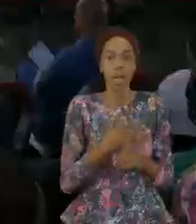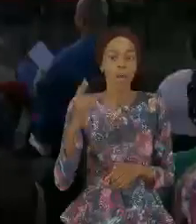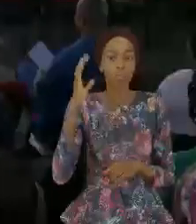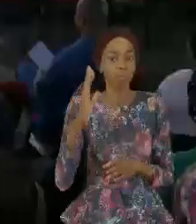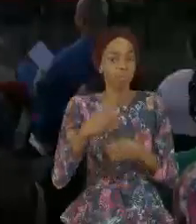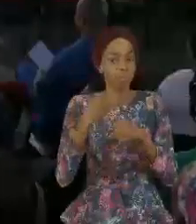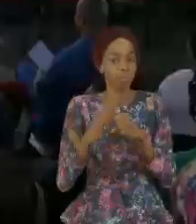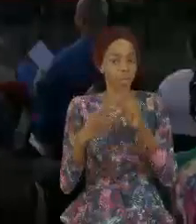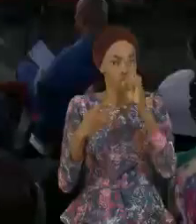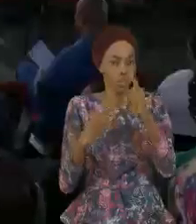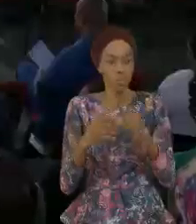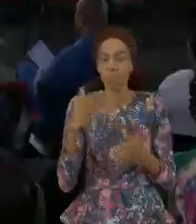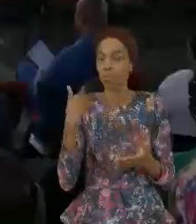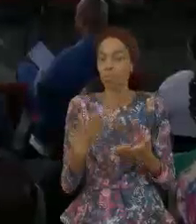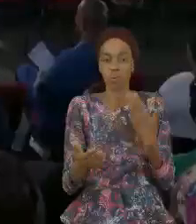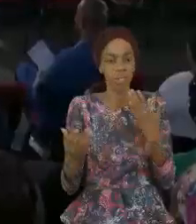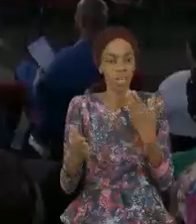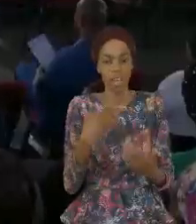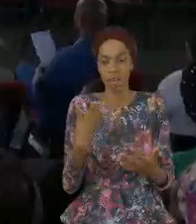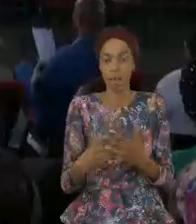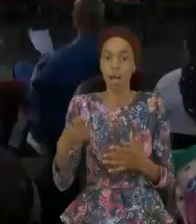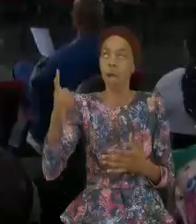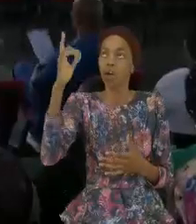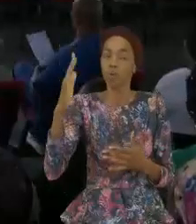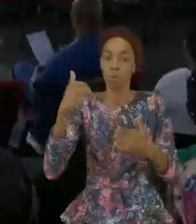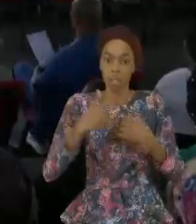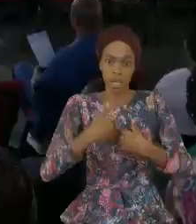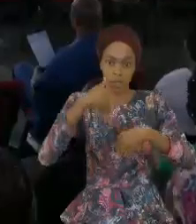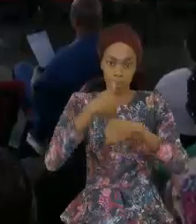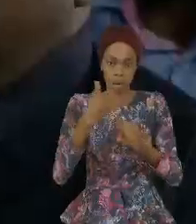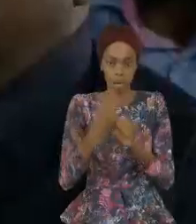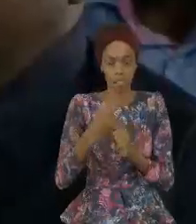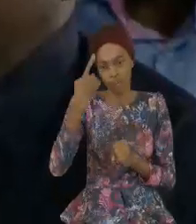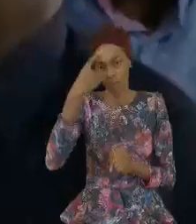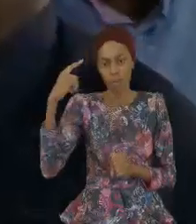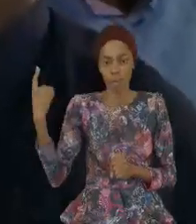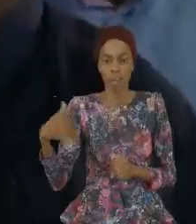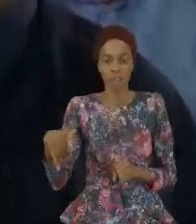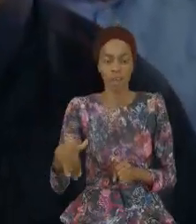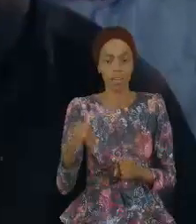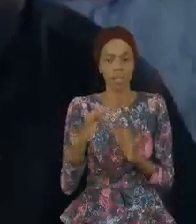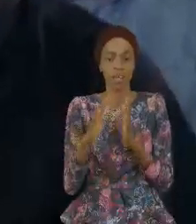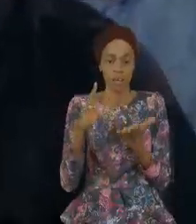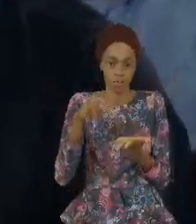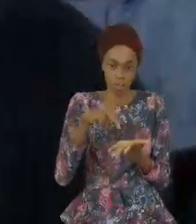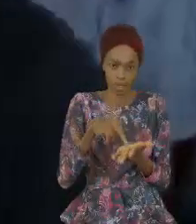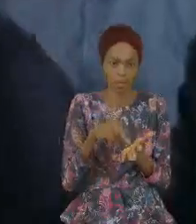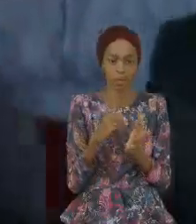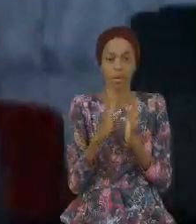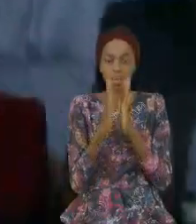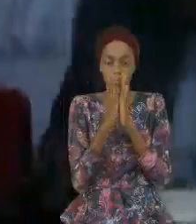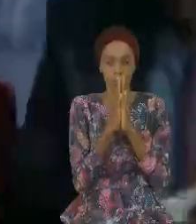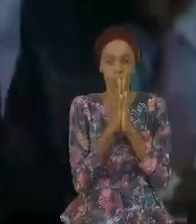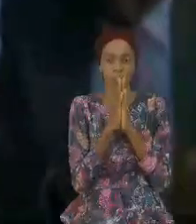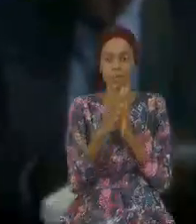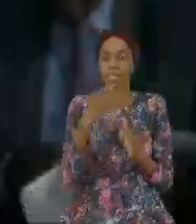you whatever he had planned from all eternity. Why don't you rise up and say, Lord, here I am,